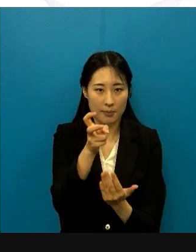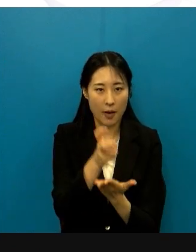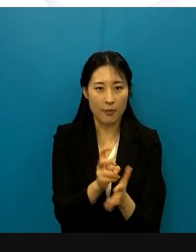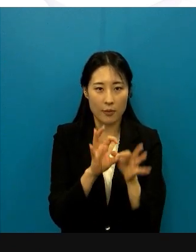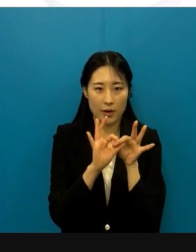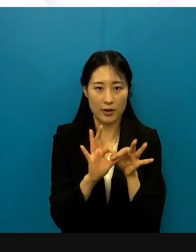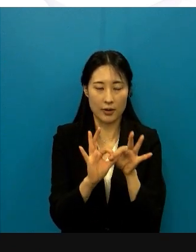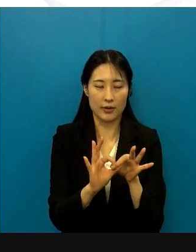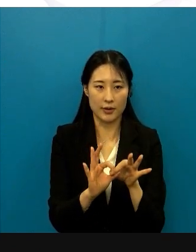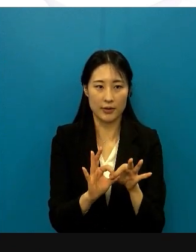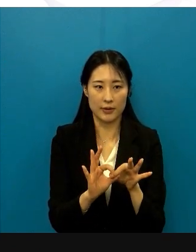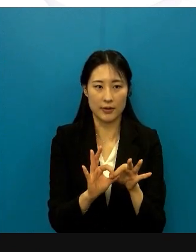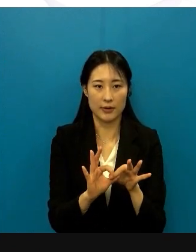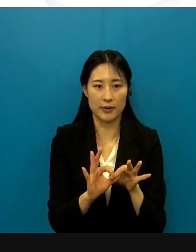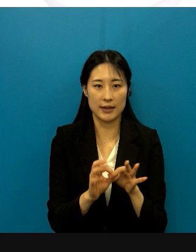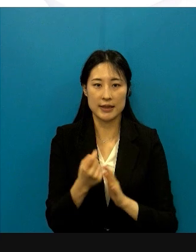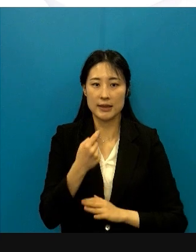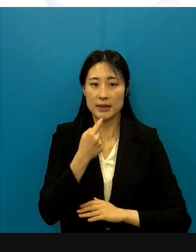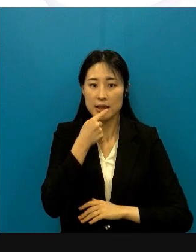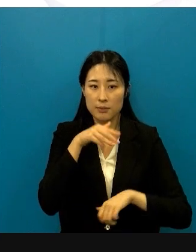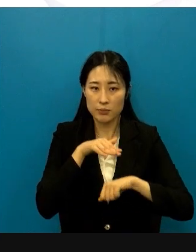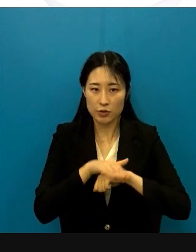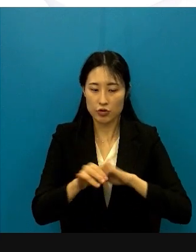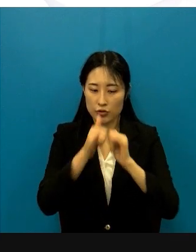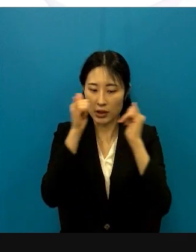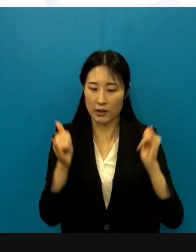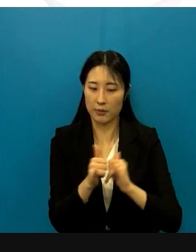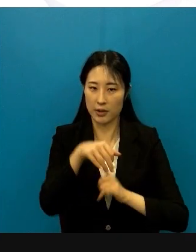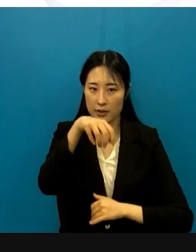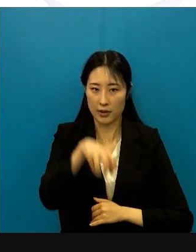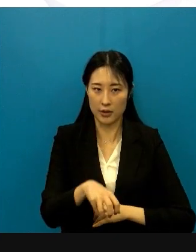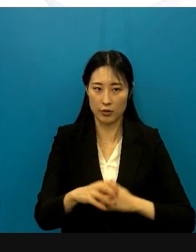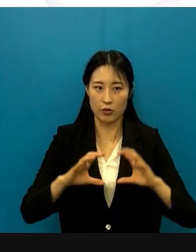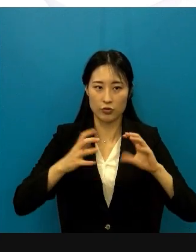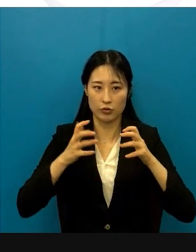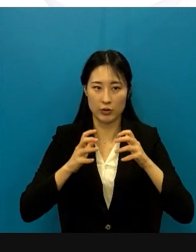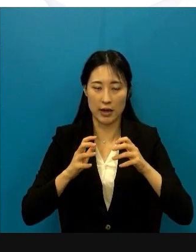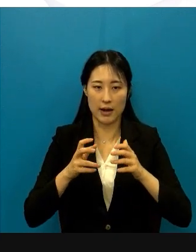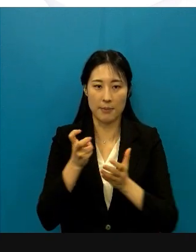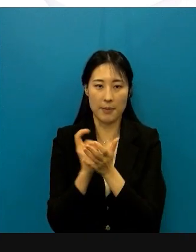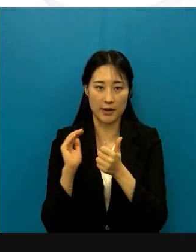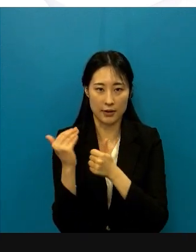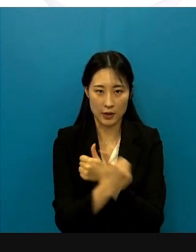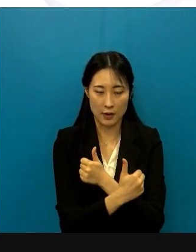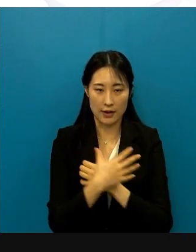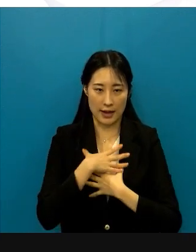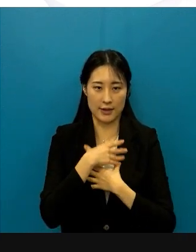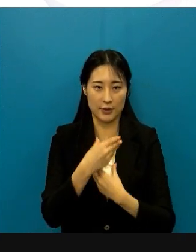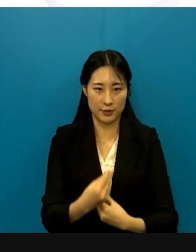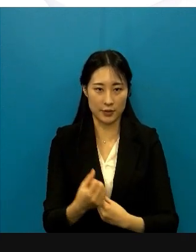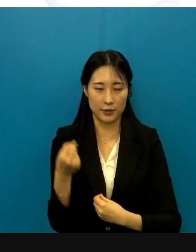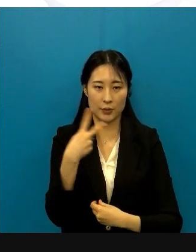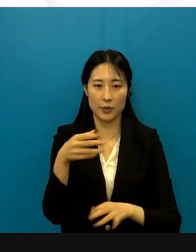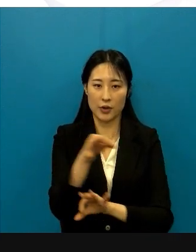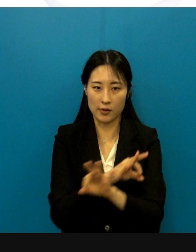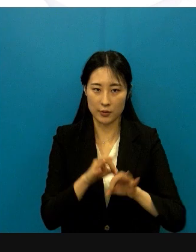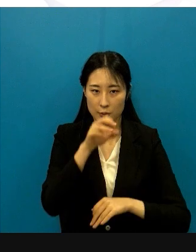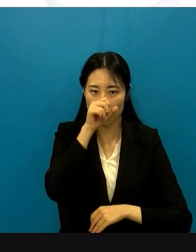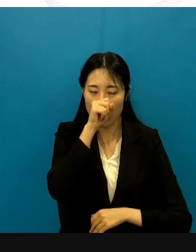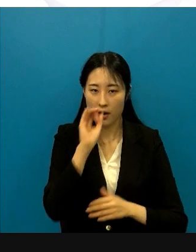democratic society, in the interests of national security, public safety, the economic well-being of the